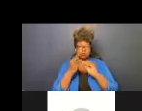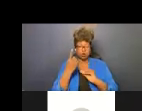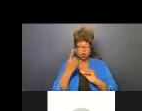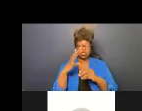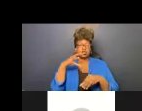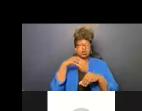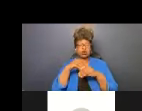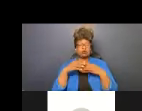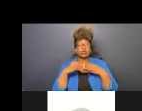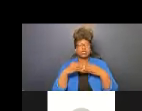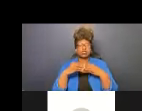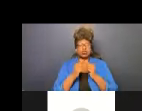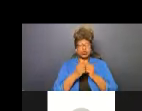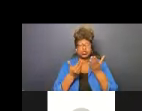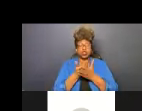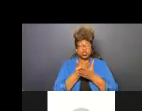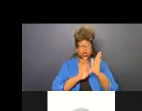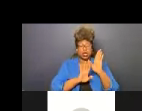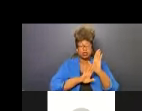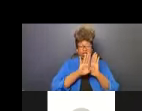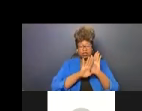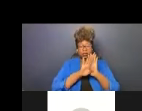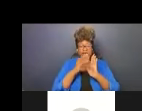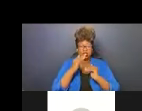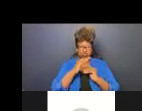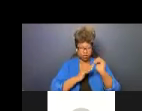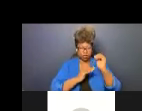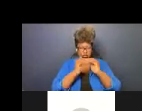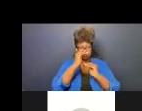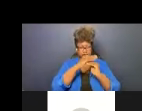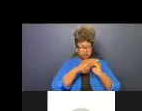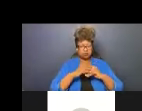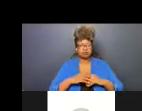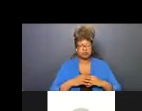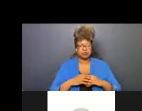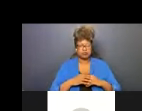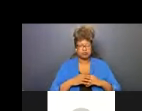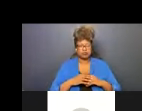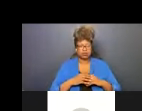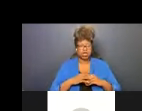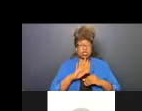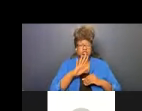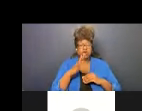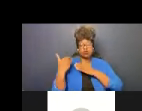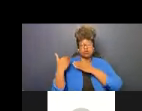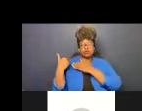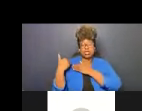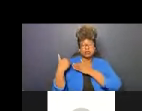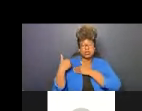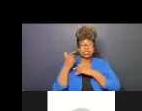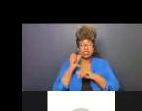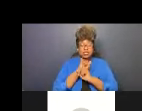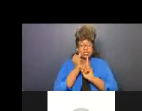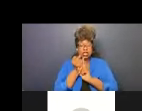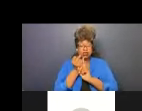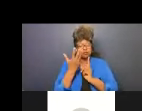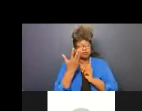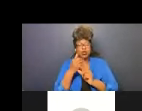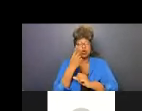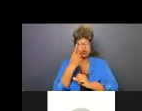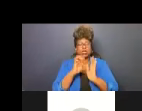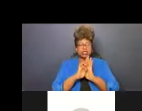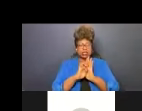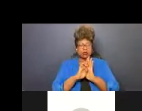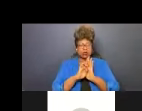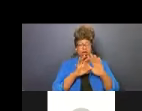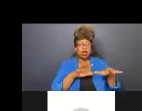in new development and construction. So what falls under the local responsibility scenario with this one? One example is